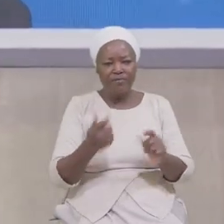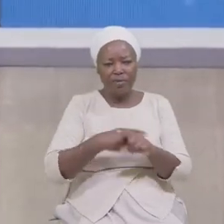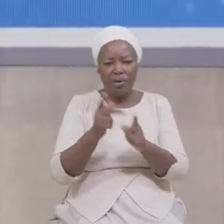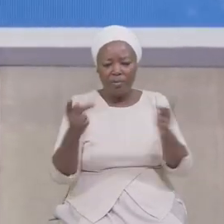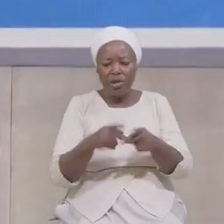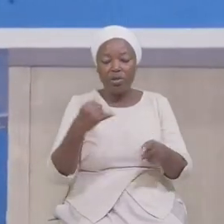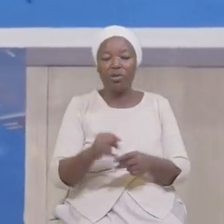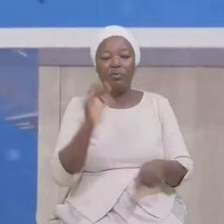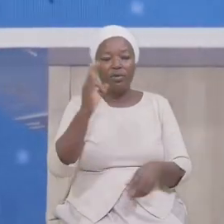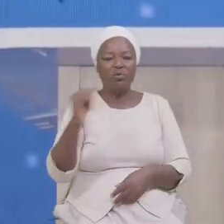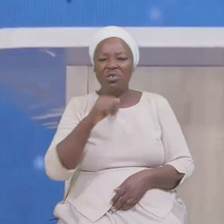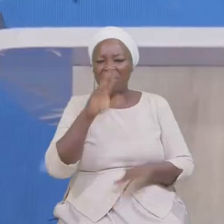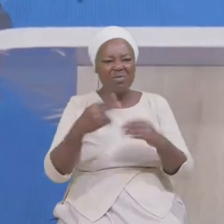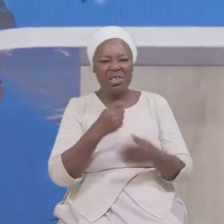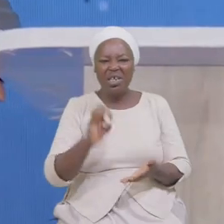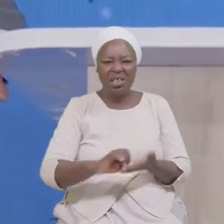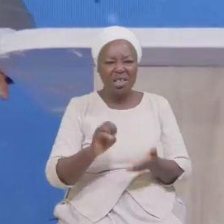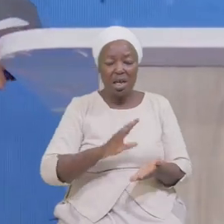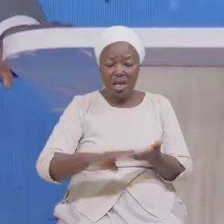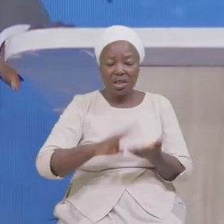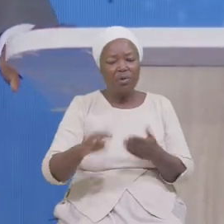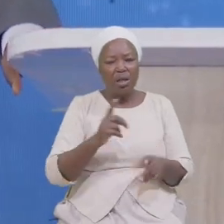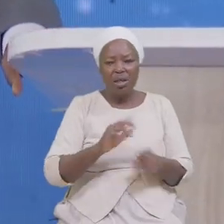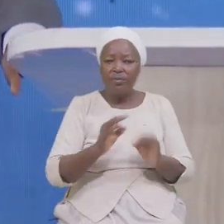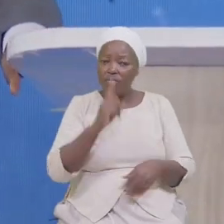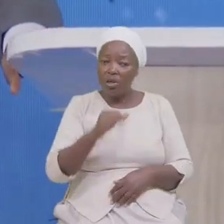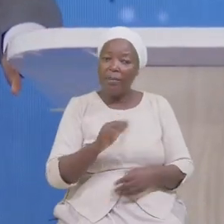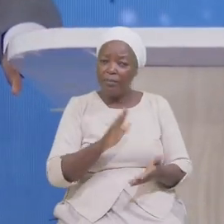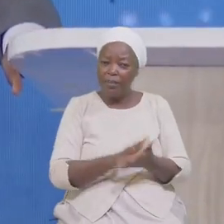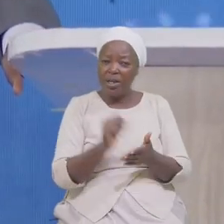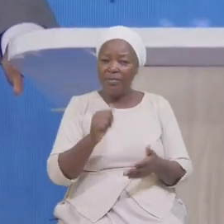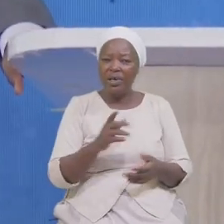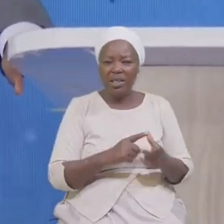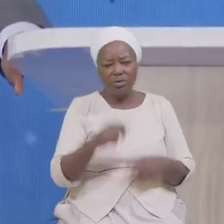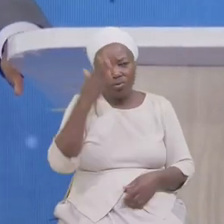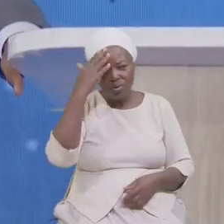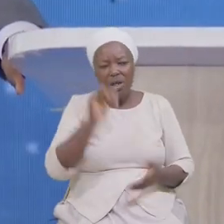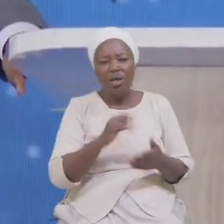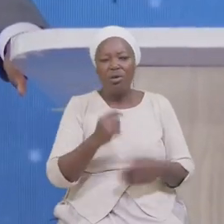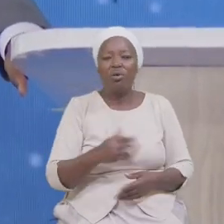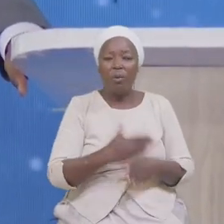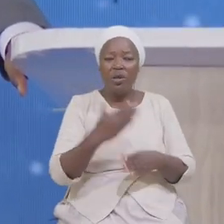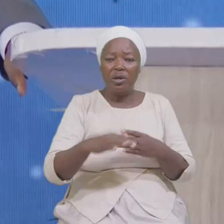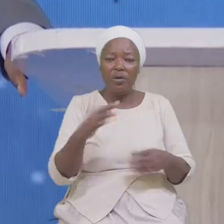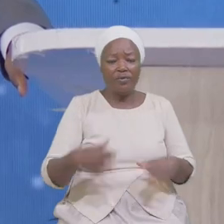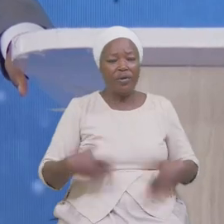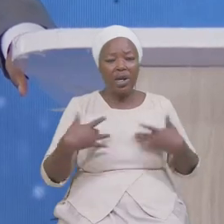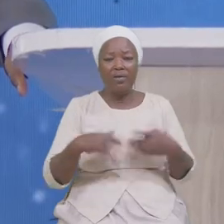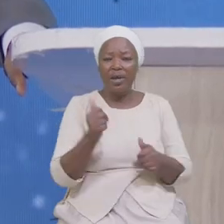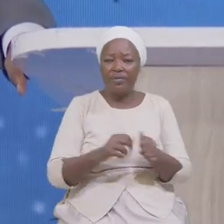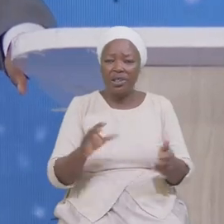any excuse. If you really believe, and if you know the completeness of your life, everything that he